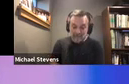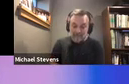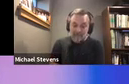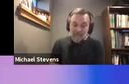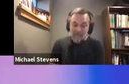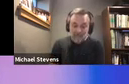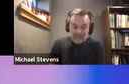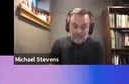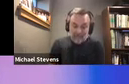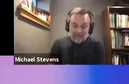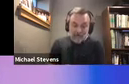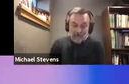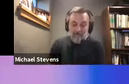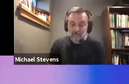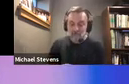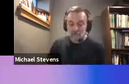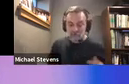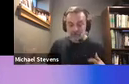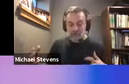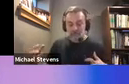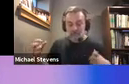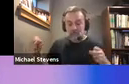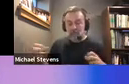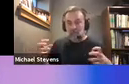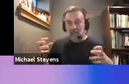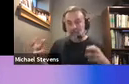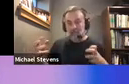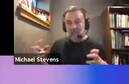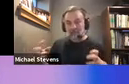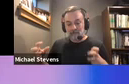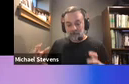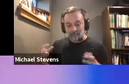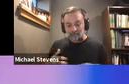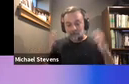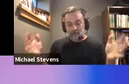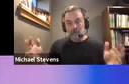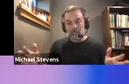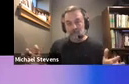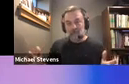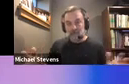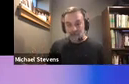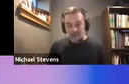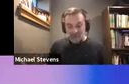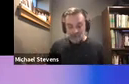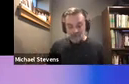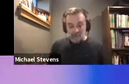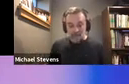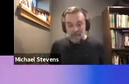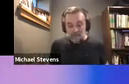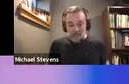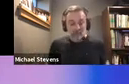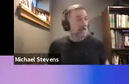subtitling, reducing the time and cost. So producers can increase the multilingual visual content that's out there.